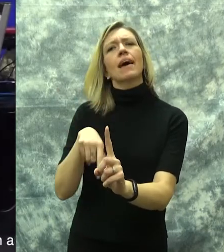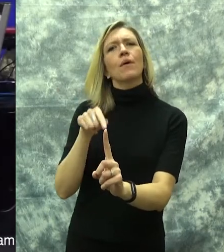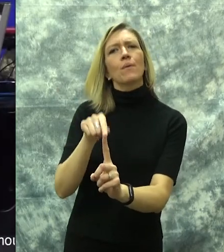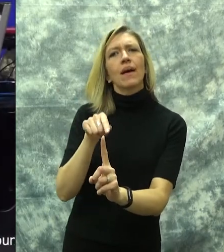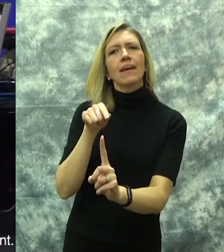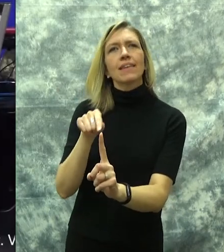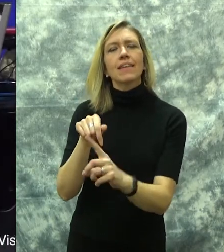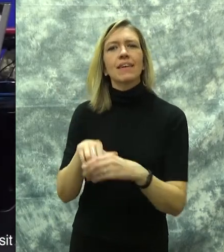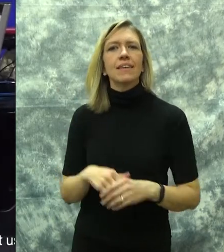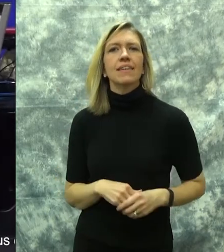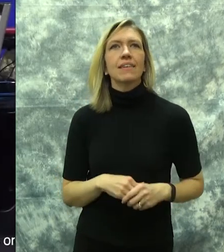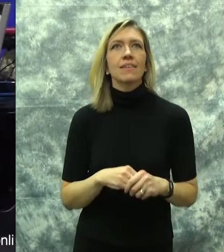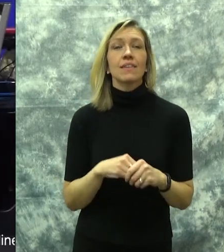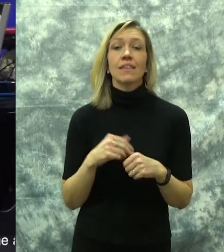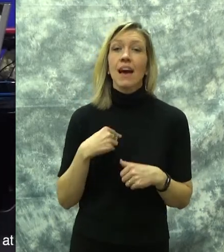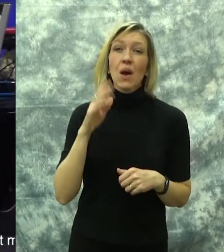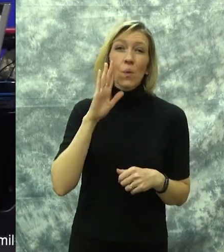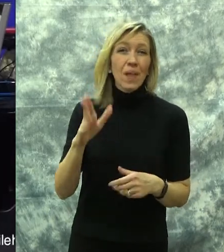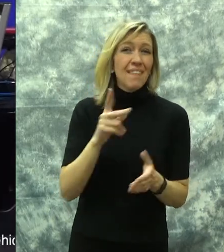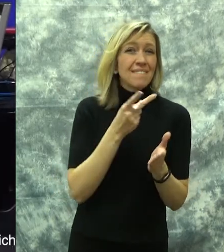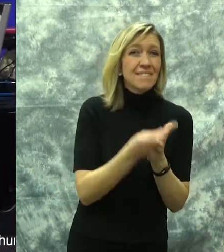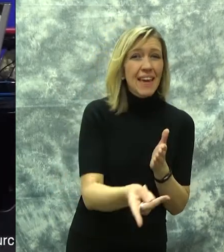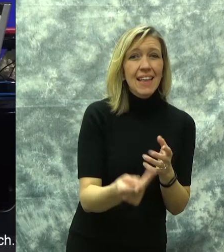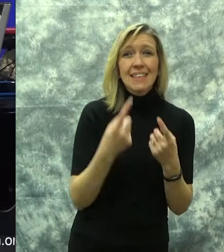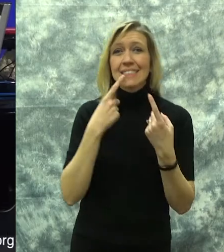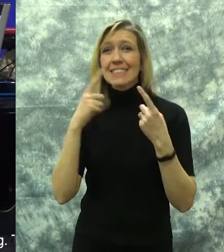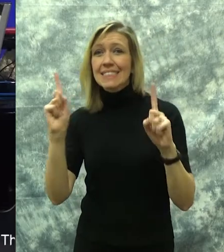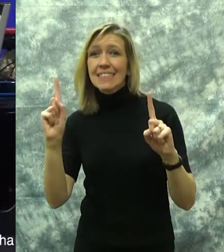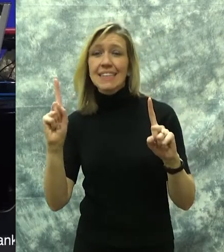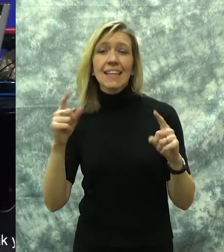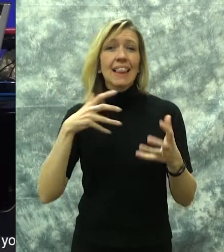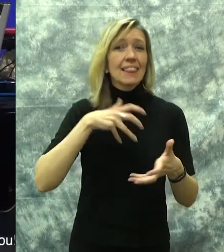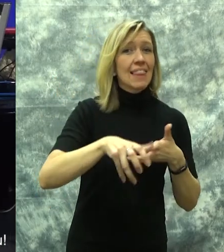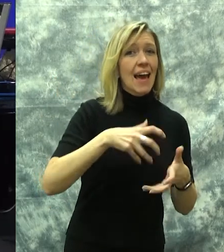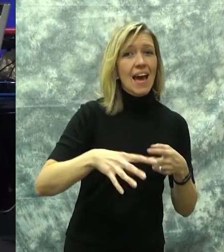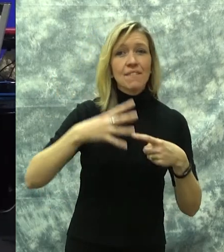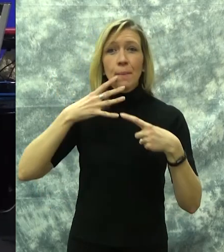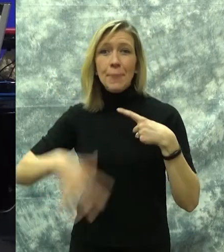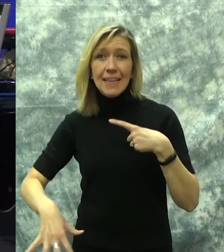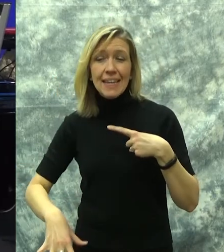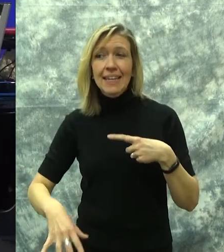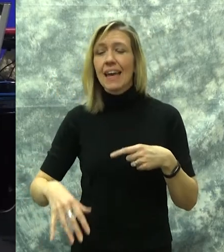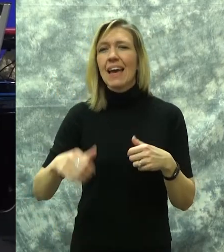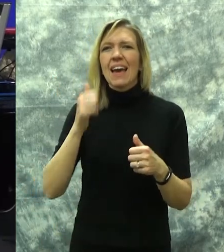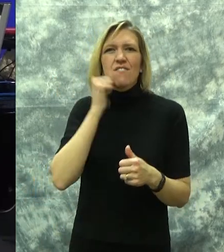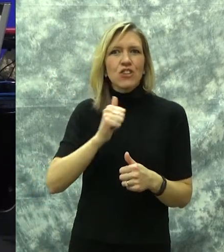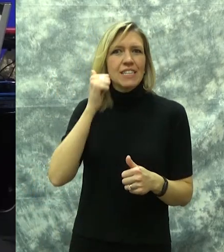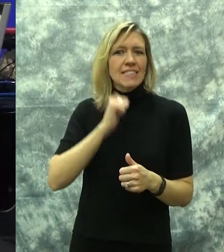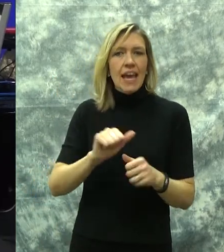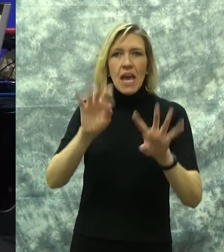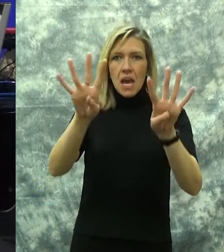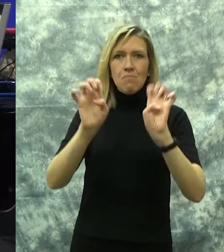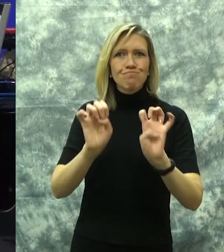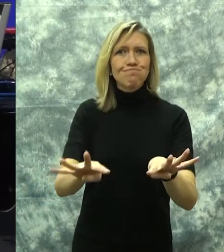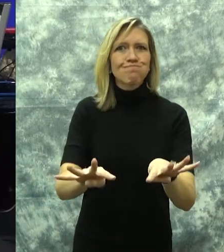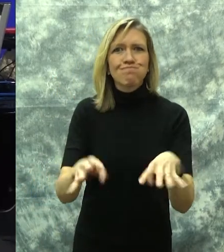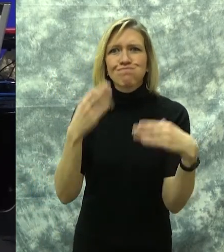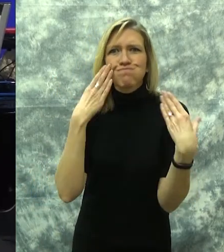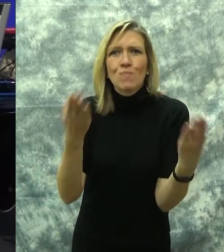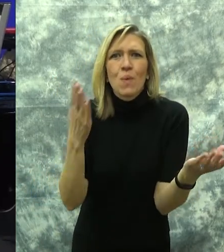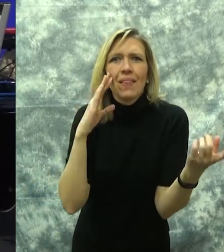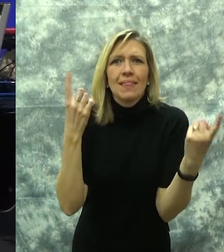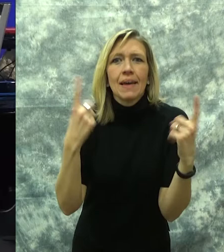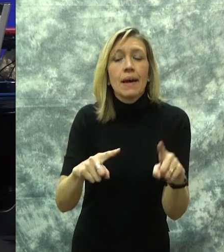one. I will fail and I'll succeed. I'll laugh and I will bleed. Every day's a mystery, and time will